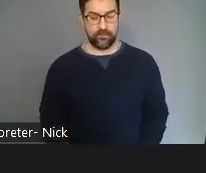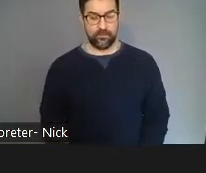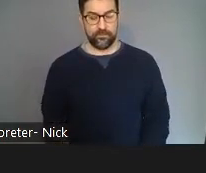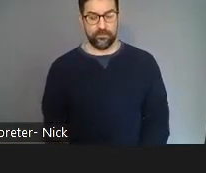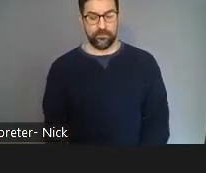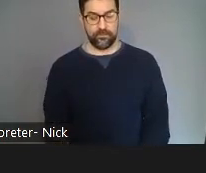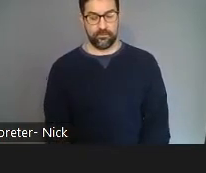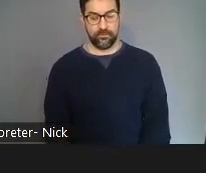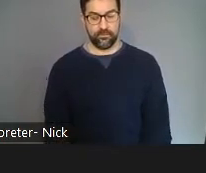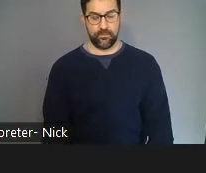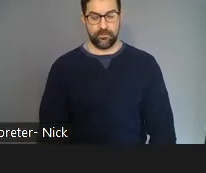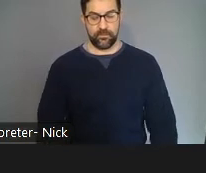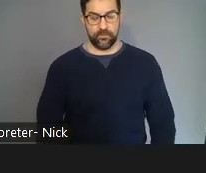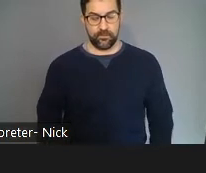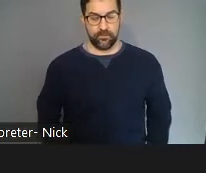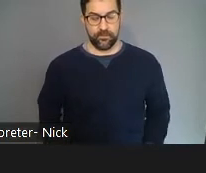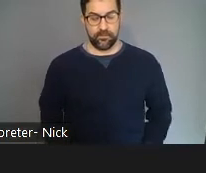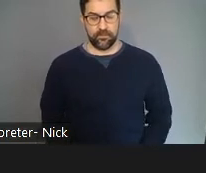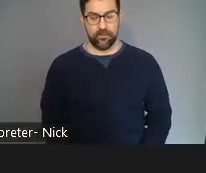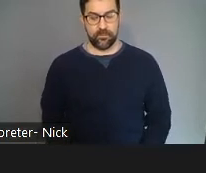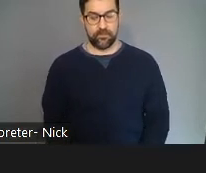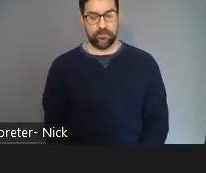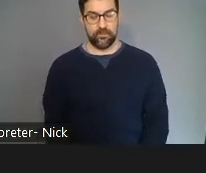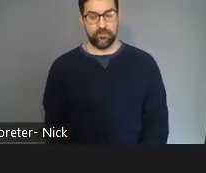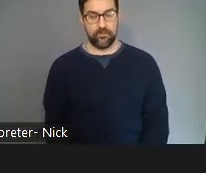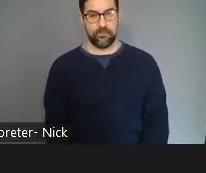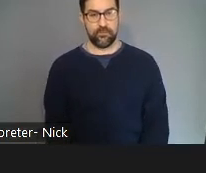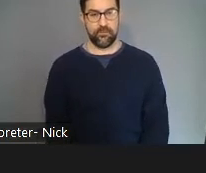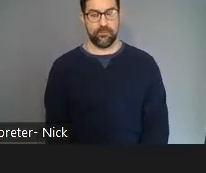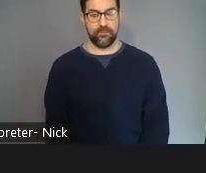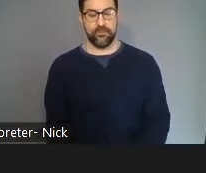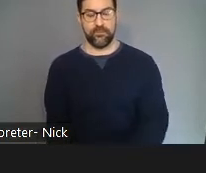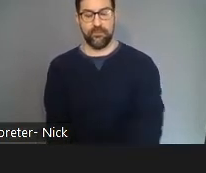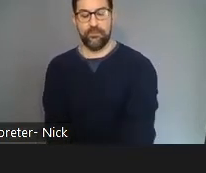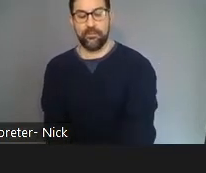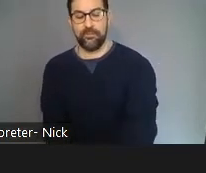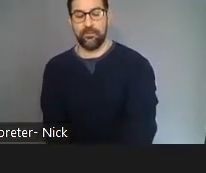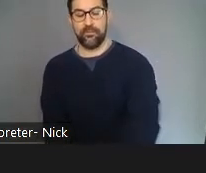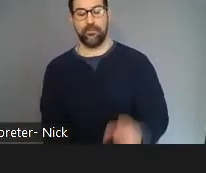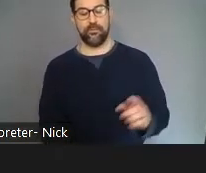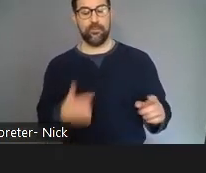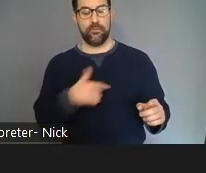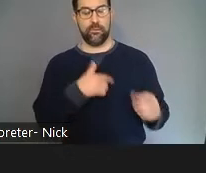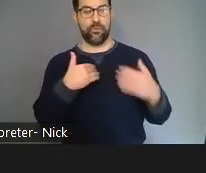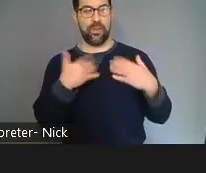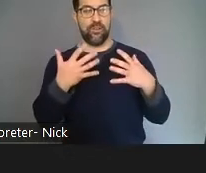I think that we definitely have a lot to